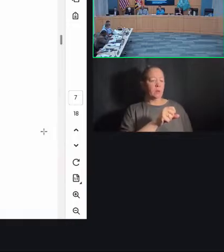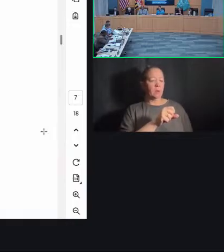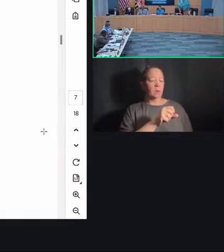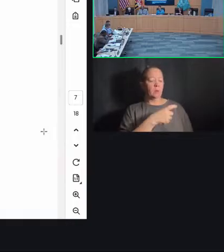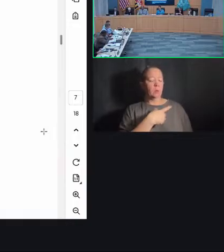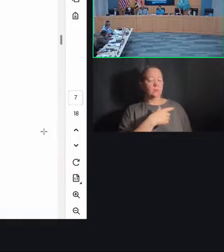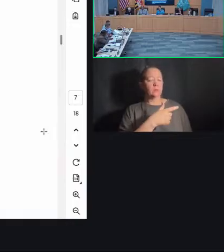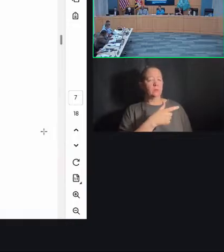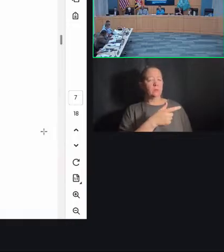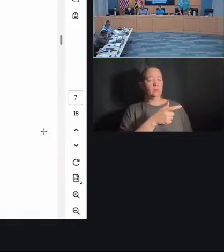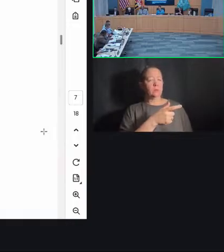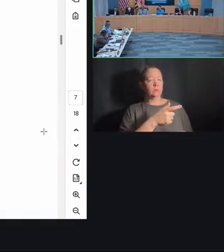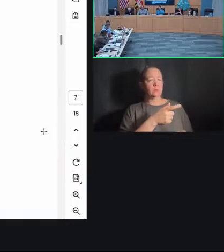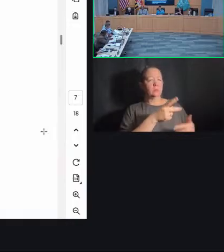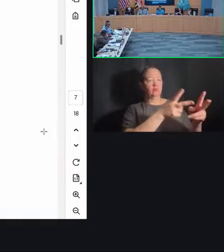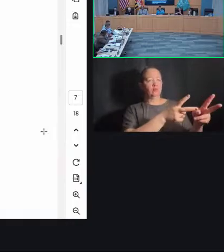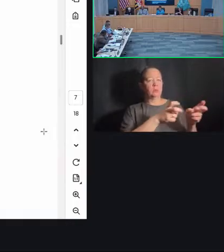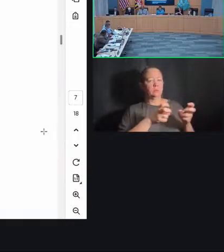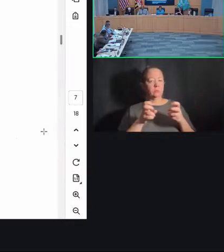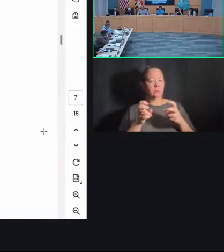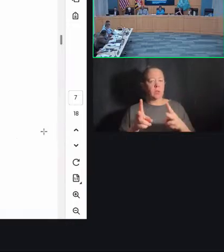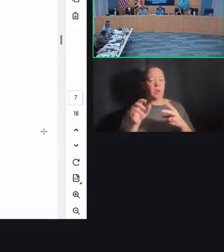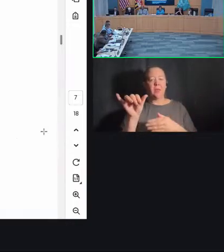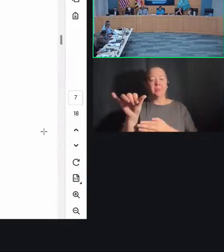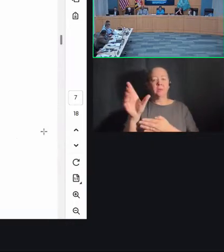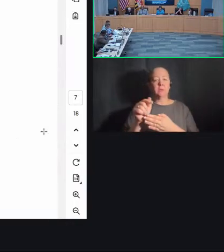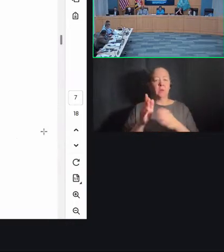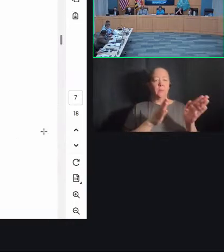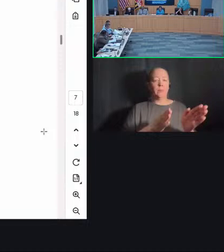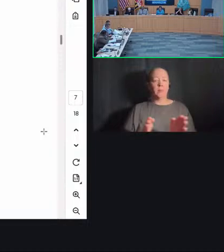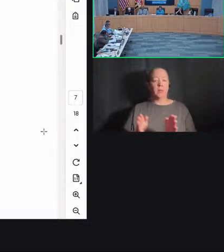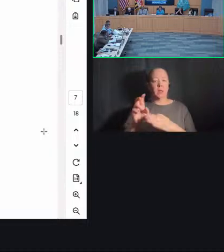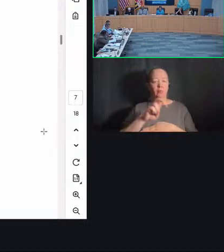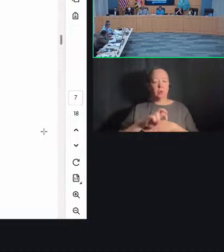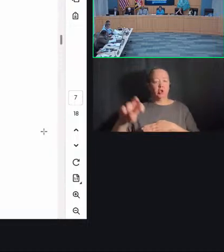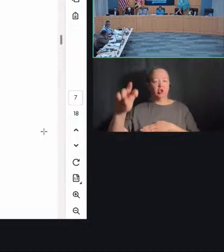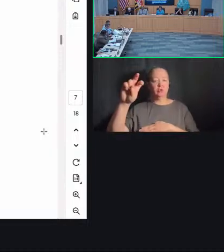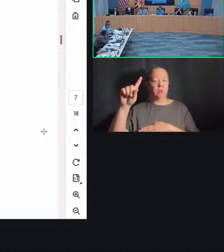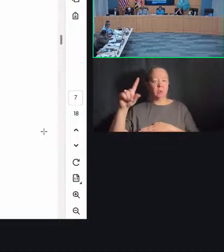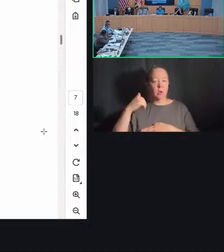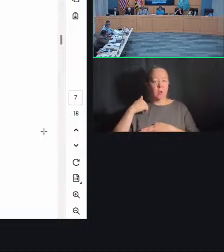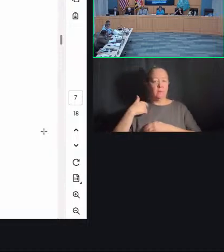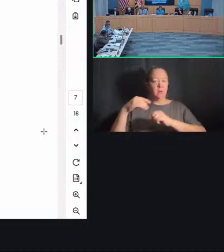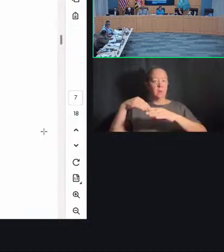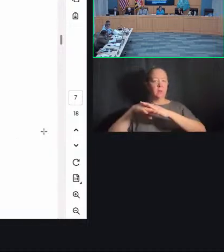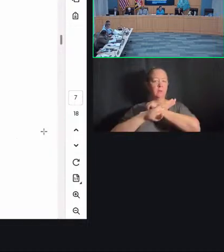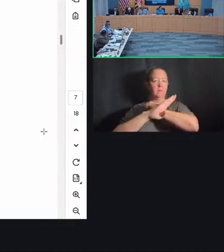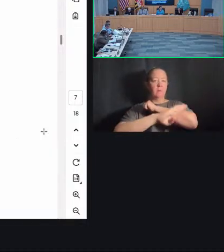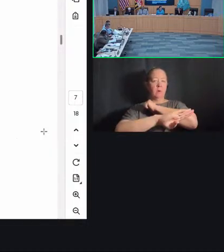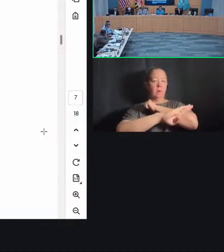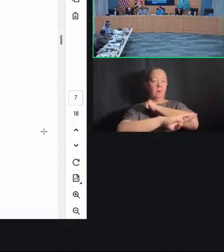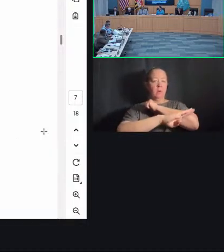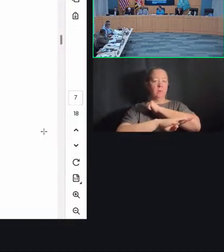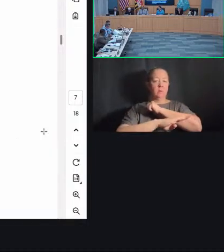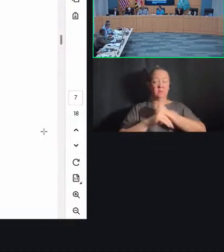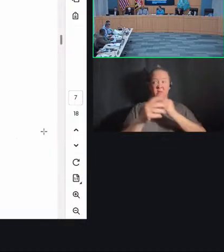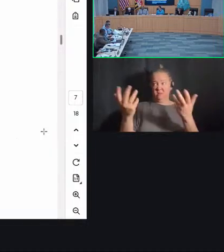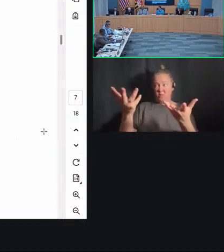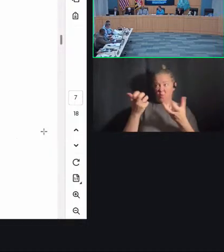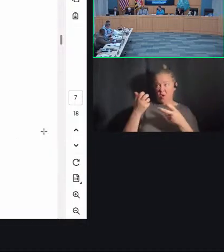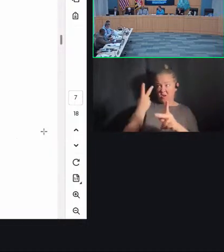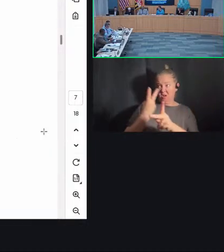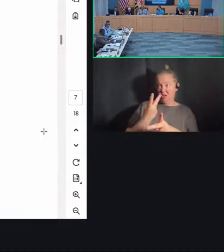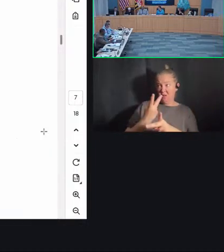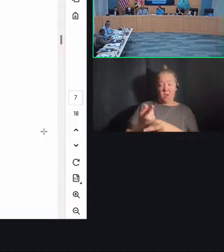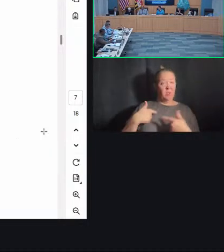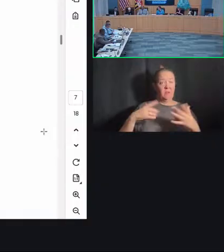That's for your planning retreat that you have in the fall, early Okay. winter. Do you guys want to keep this? I'd be fine getting